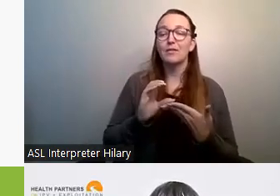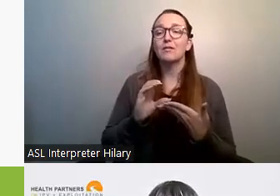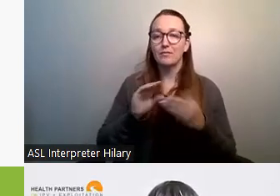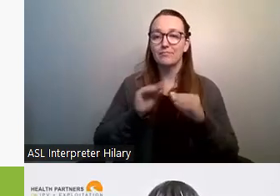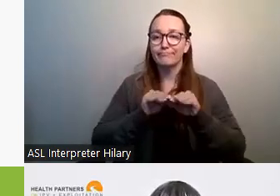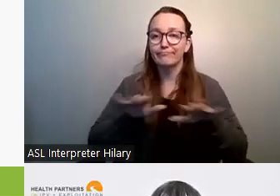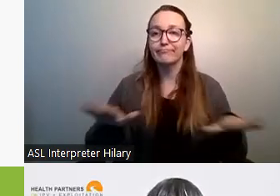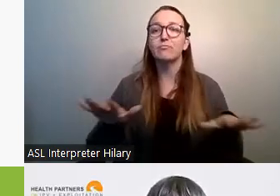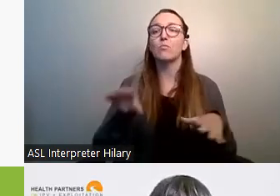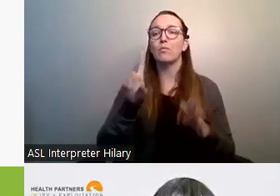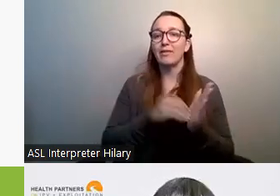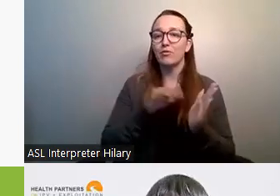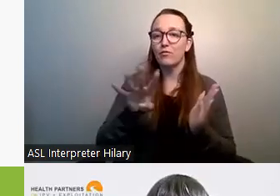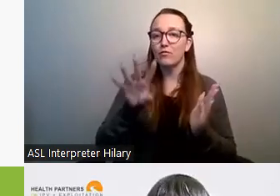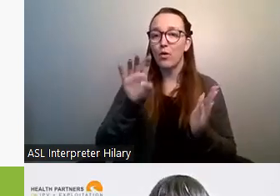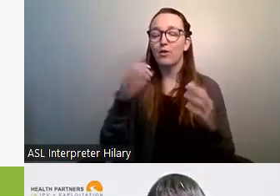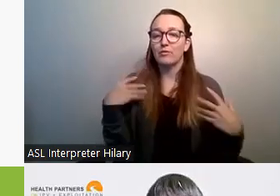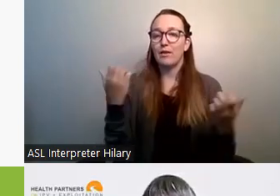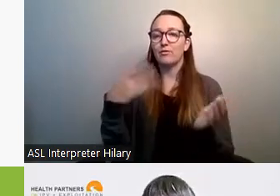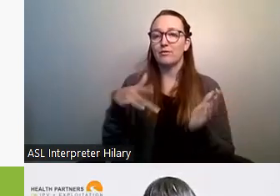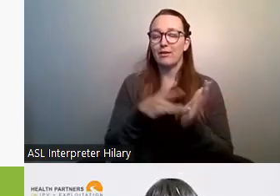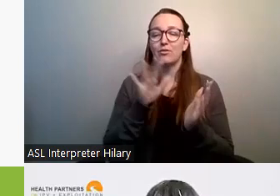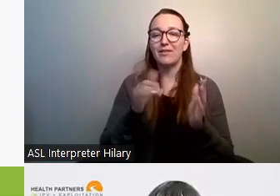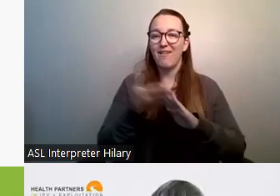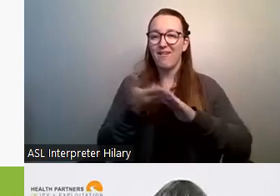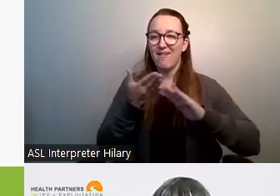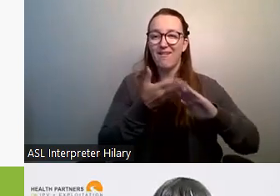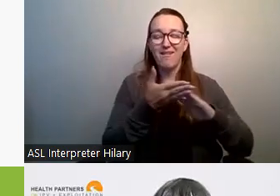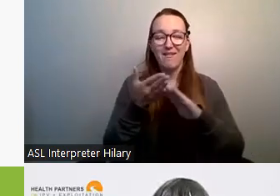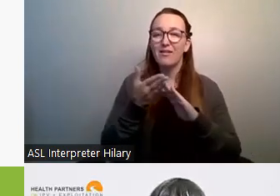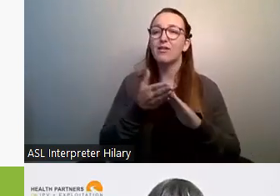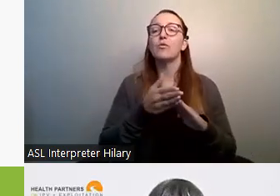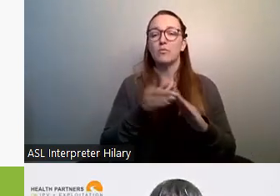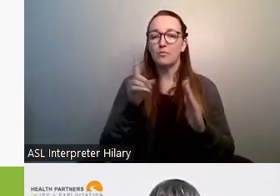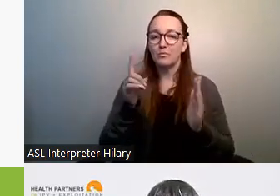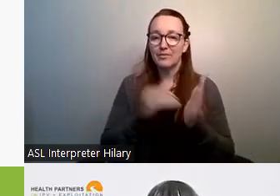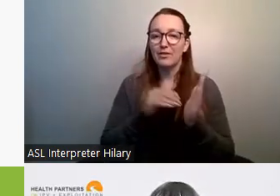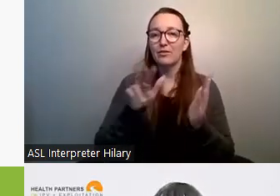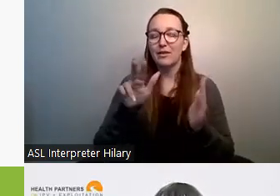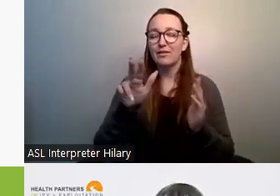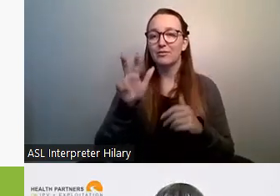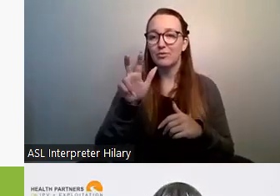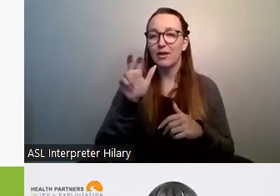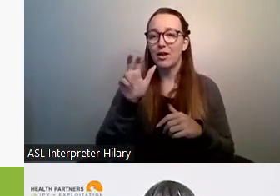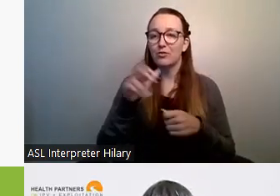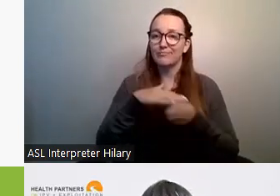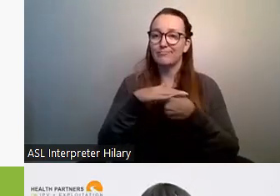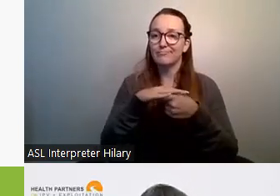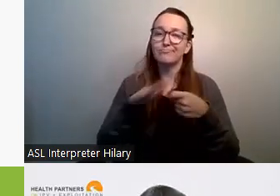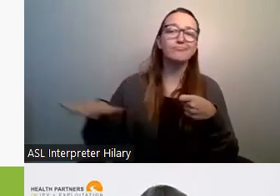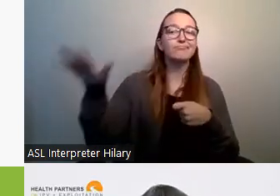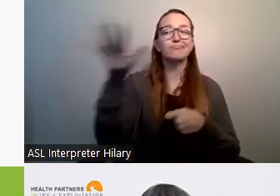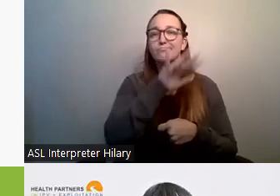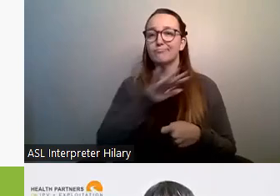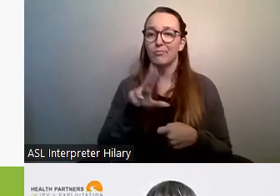centers. Those health centers operate 13,000 sites nationally across the US and territories to expand